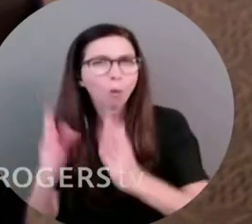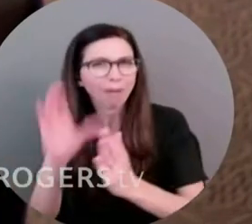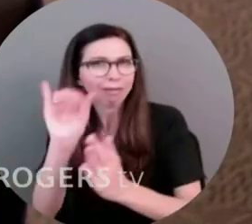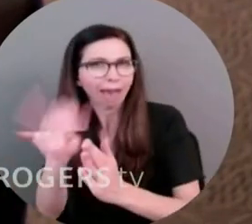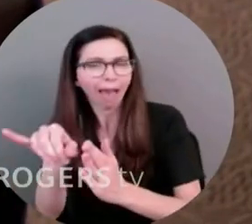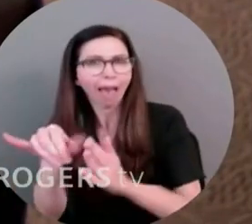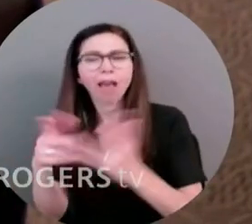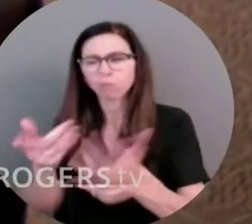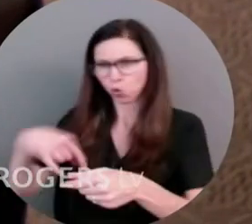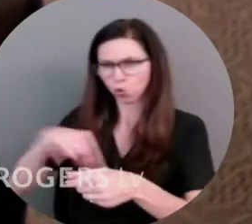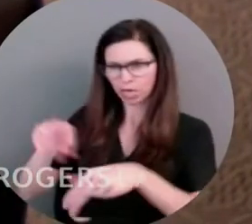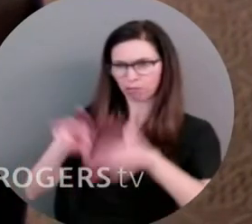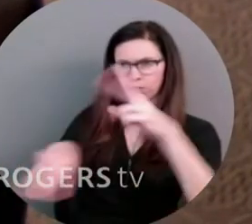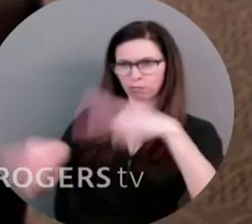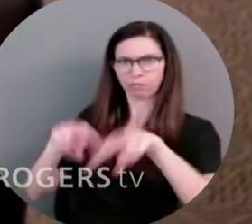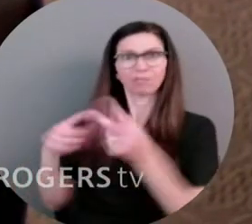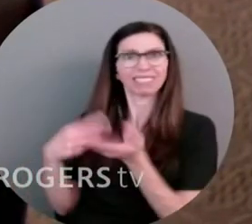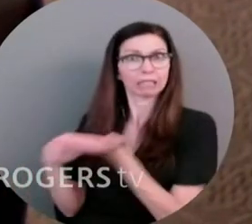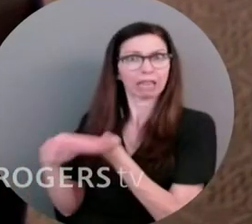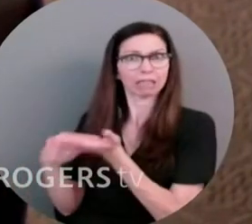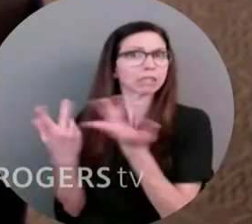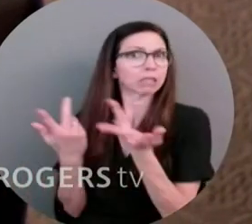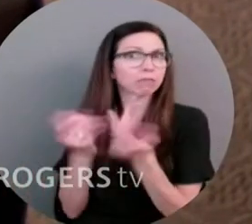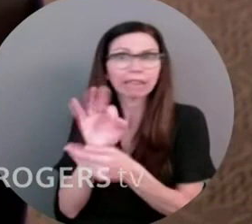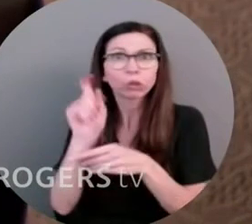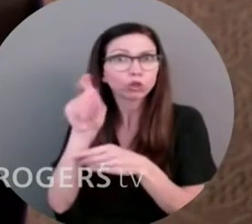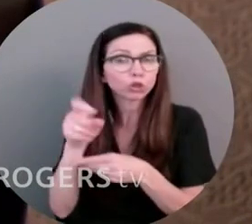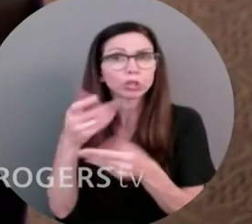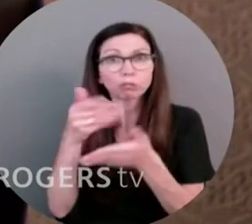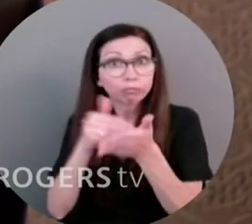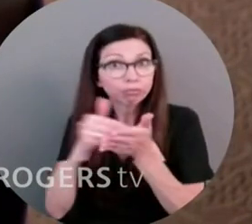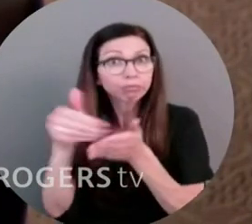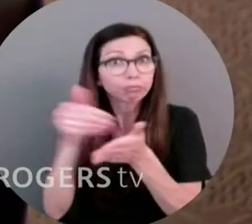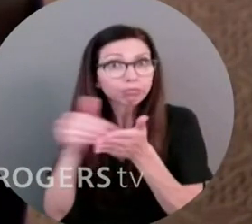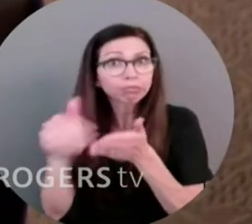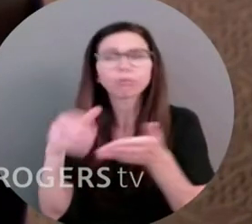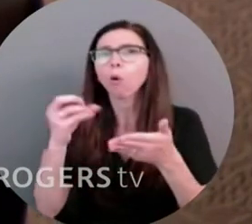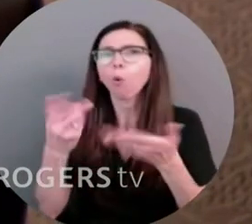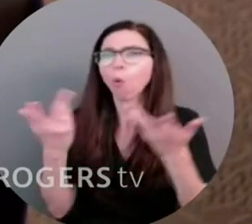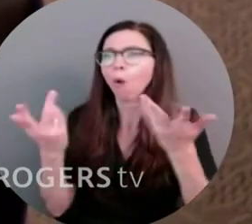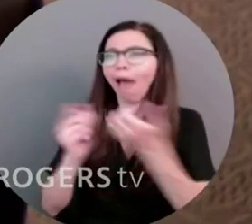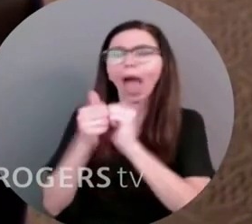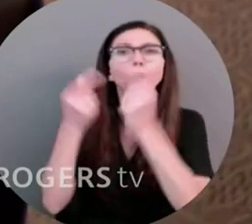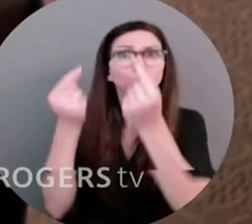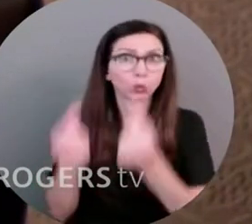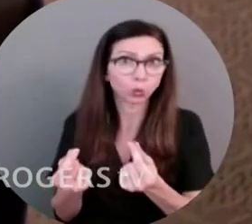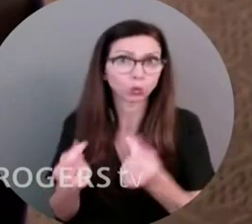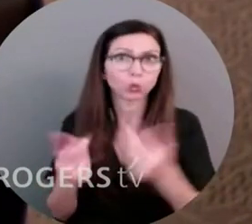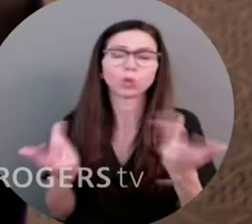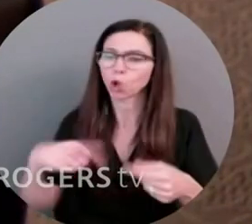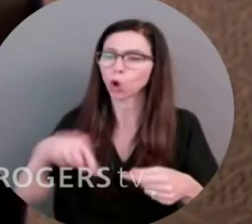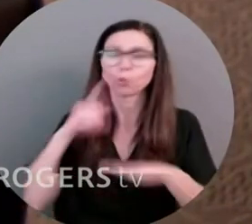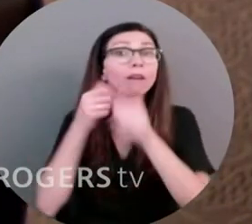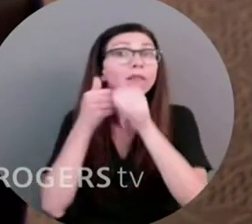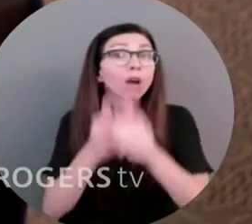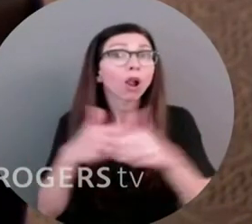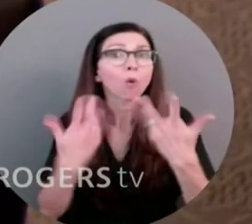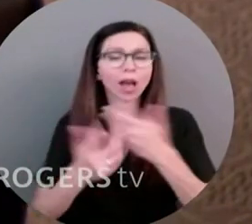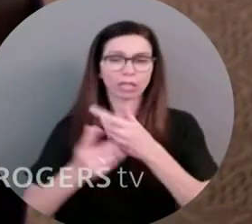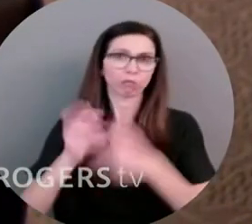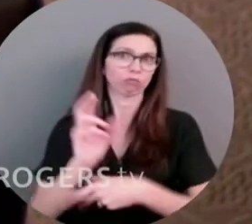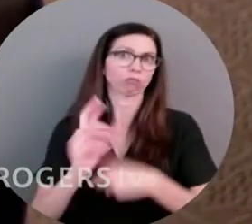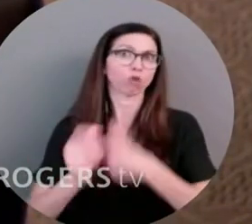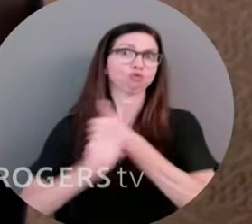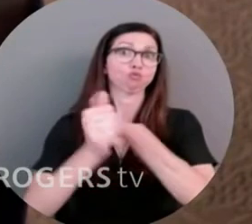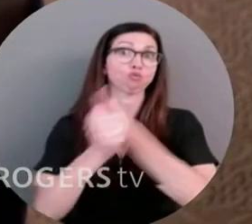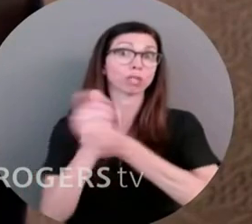frequency should be, what the best approach is to continue that testing. We're taking a risk-based approach so that those homes